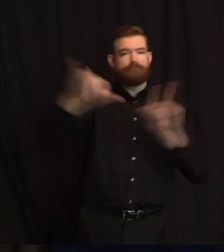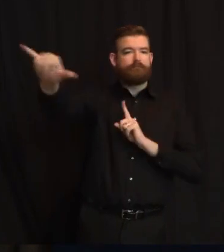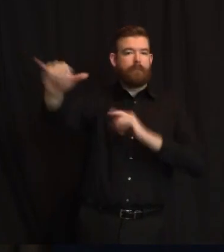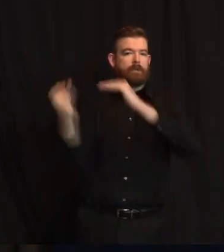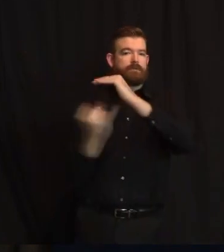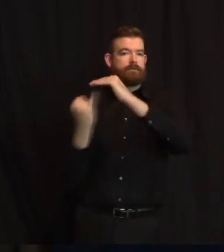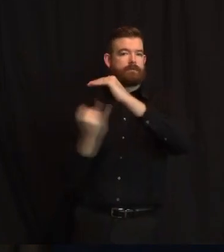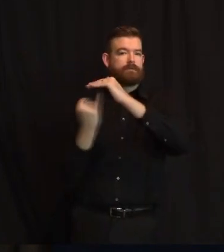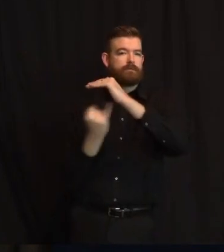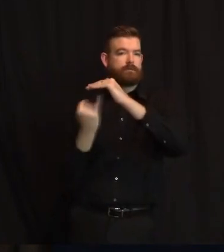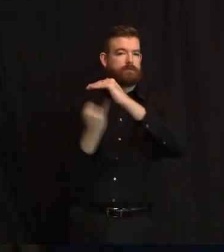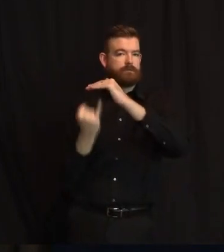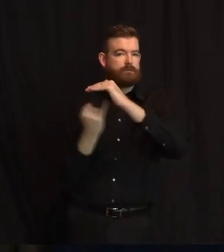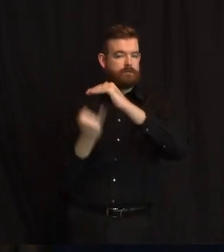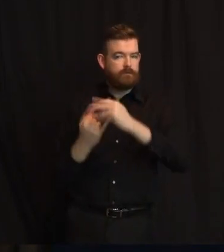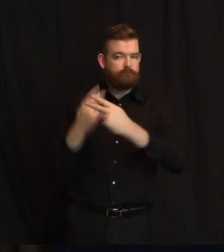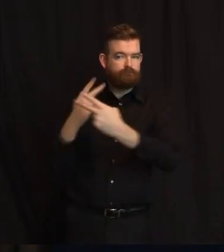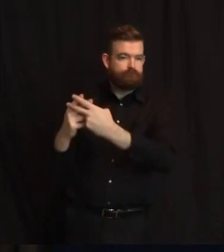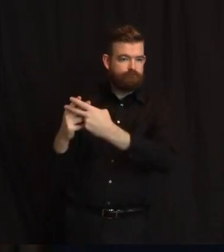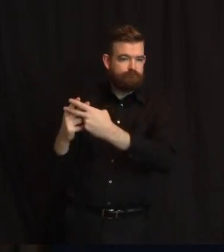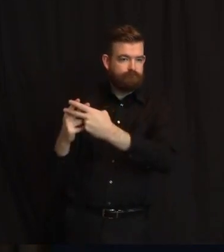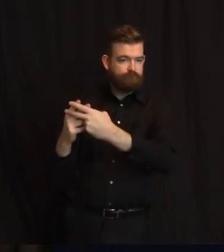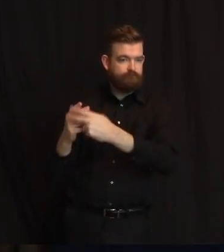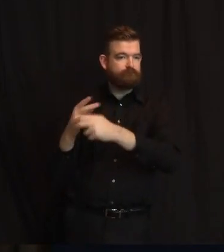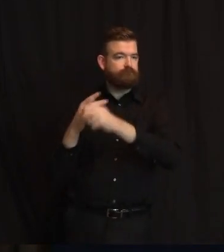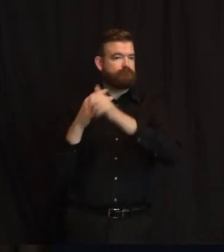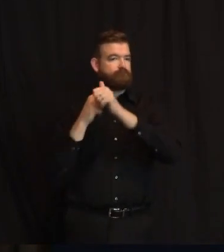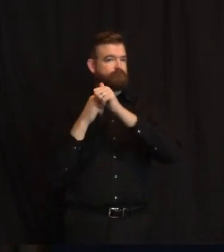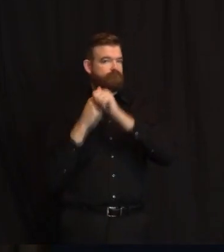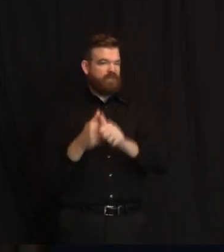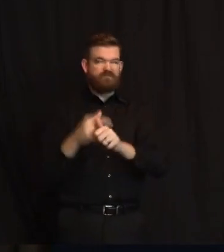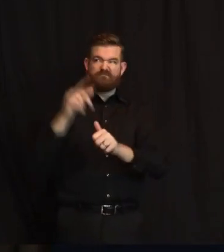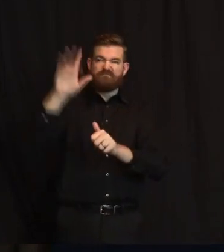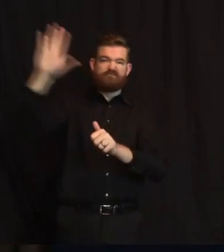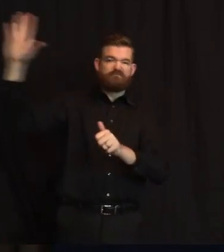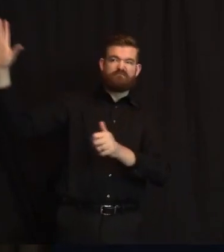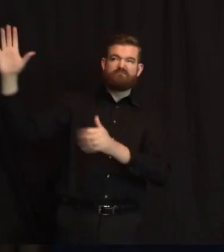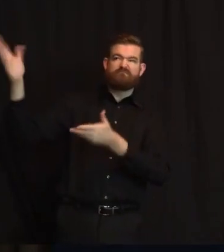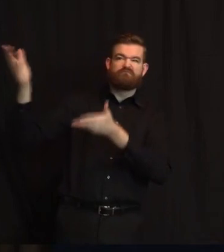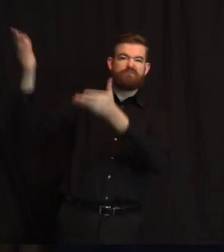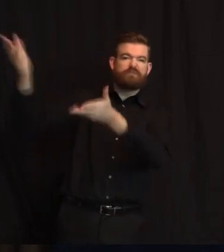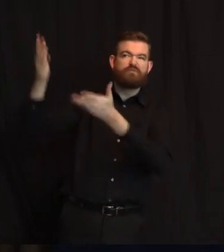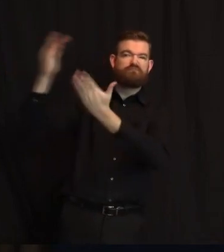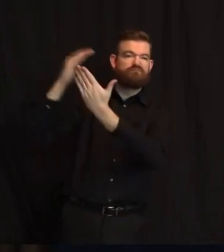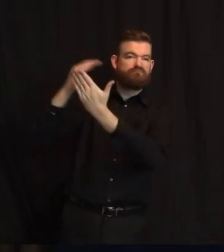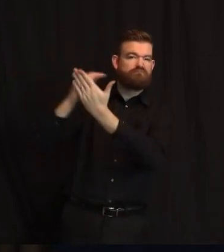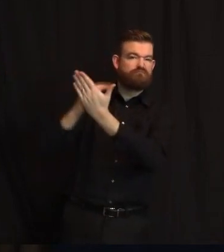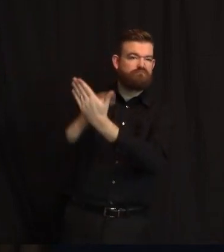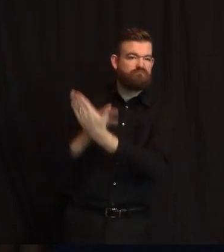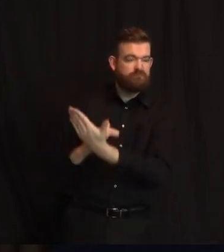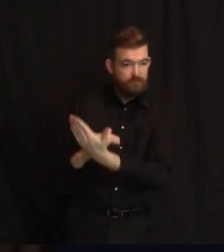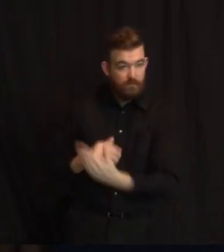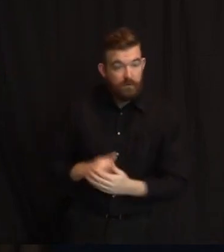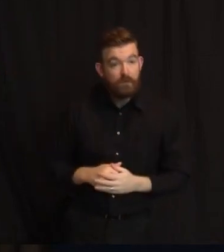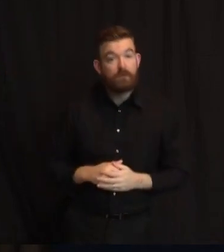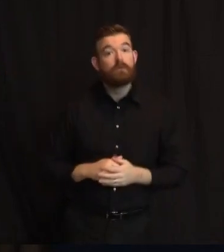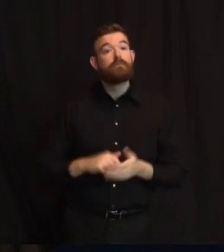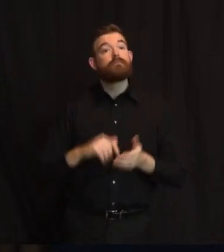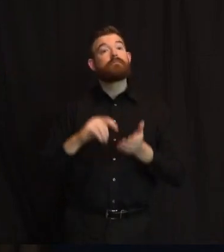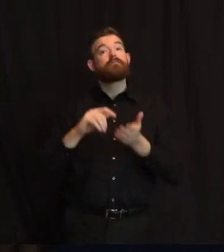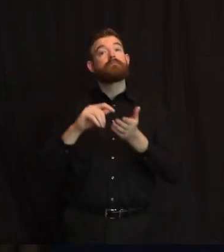forward. We have about 400 inmates right now on medical quarantine, so they are not symptomatic, but they are in